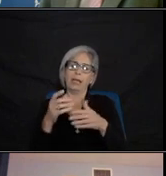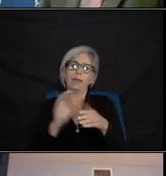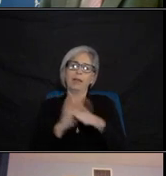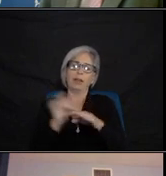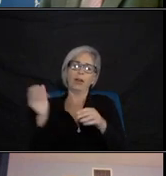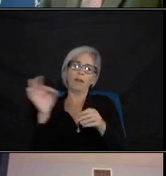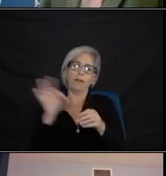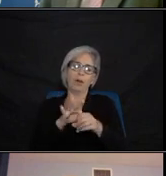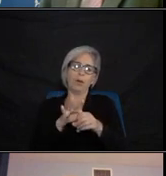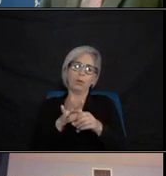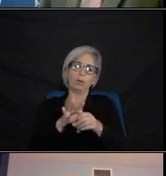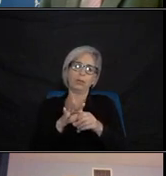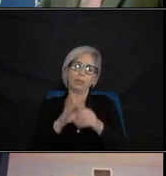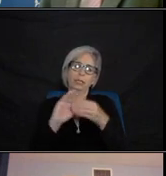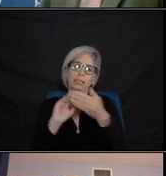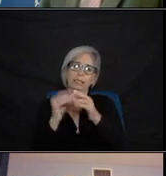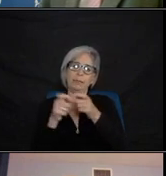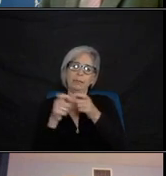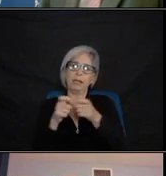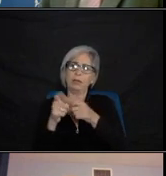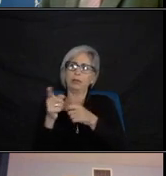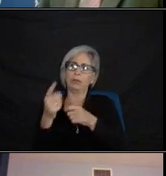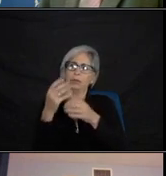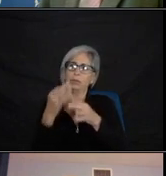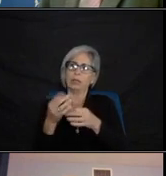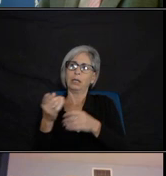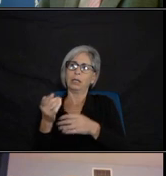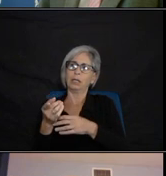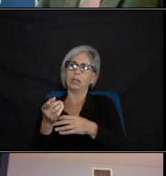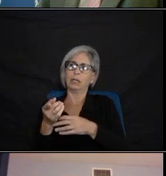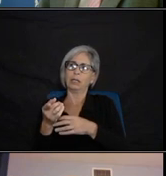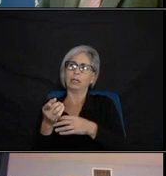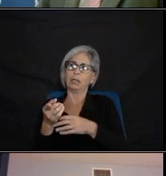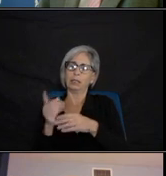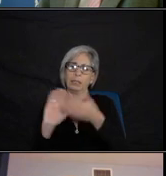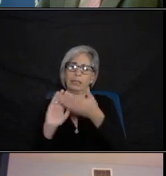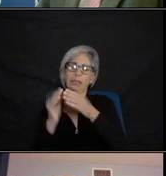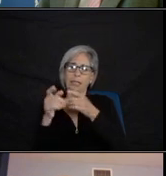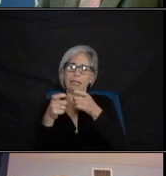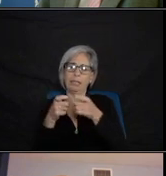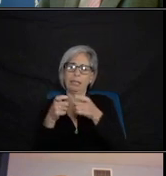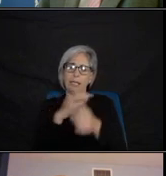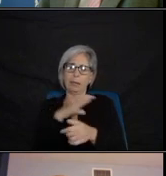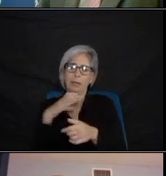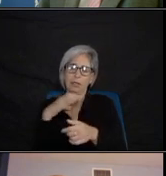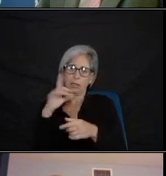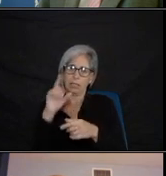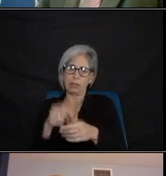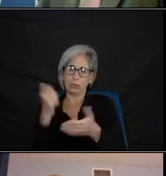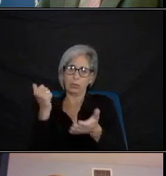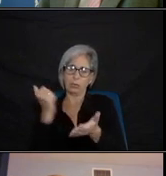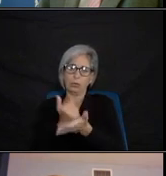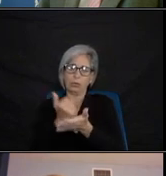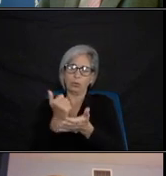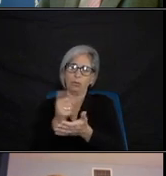City manager, you have a comment. Does the city commission need to approve of the appraising company per